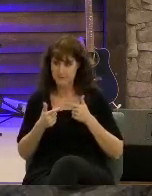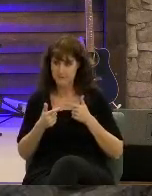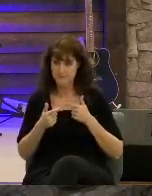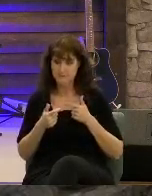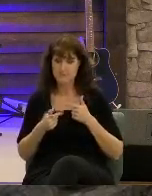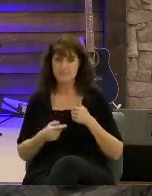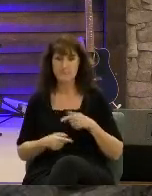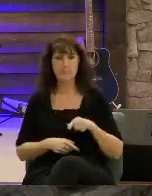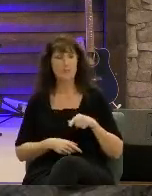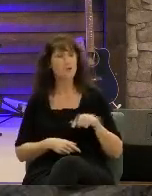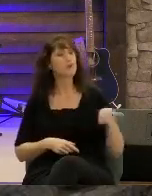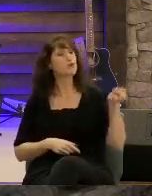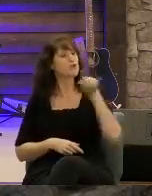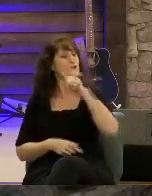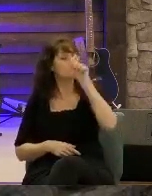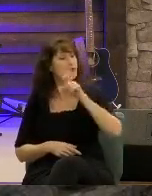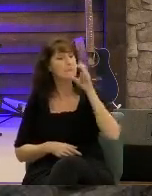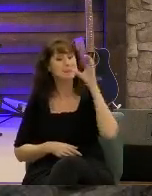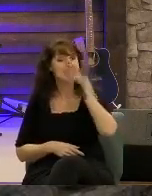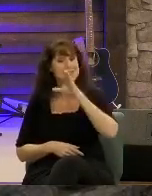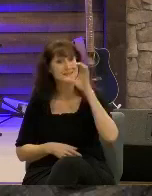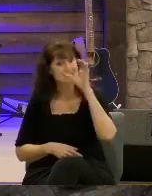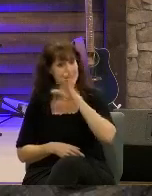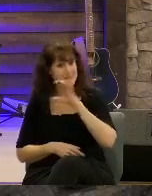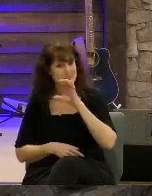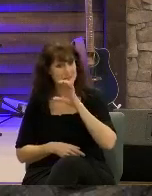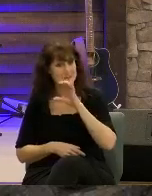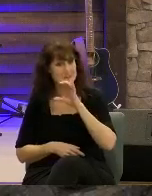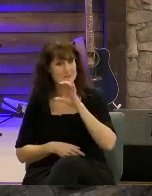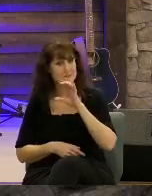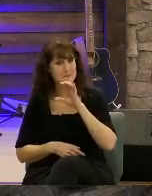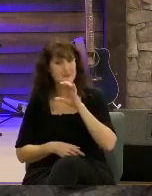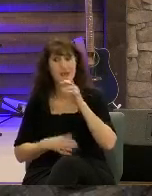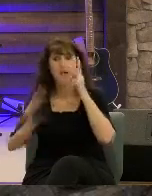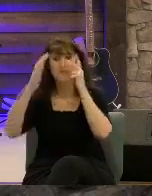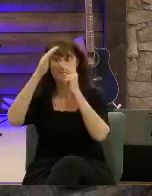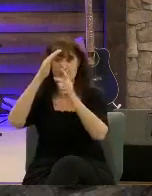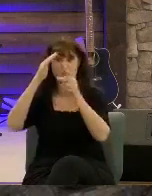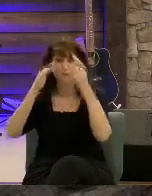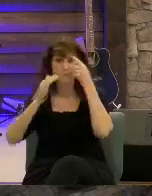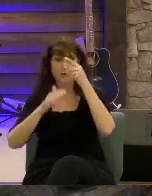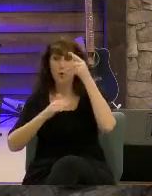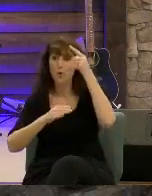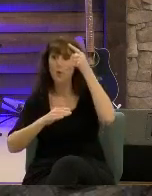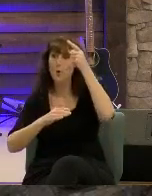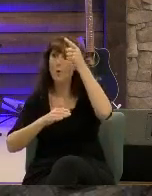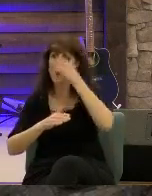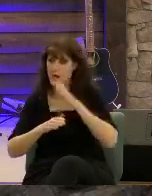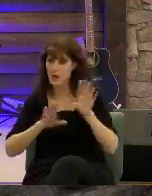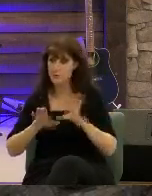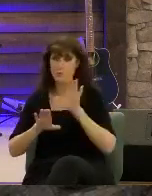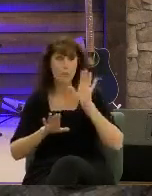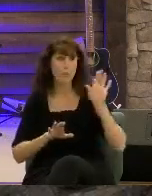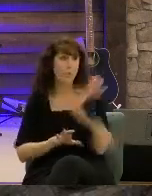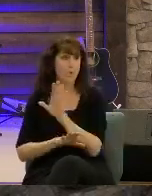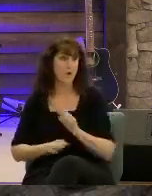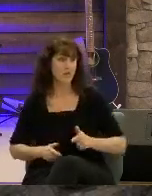That you should be seeking, I should be seeking a vision for what God is doing in your life through these